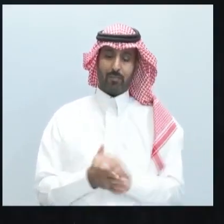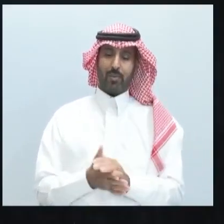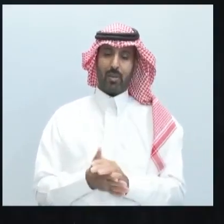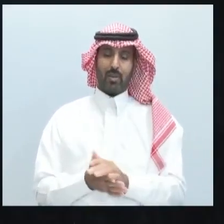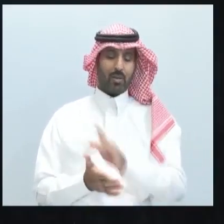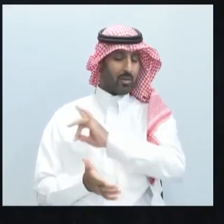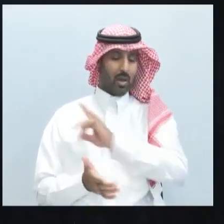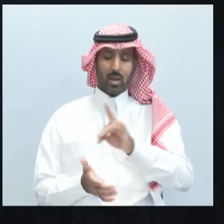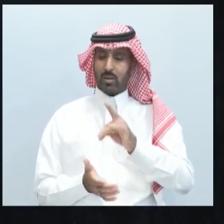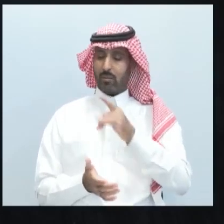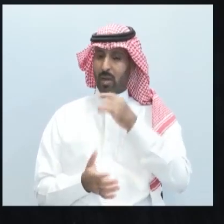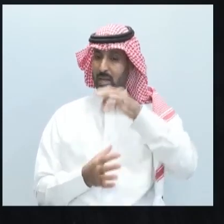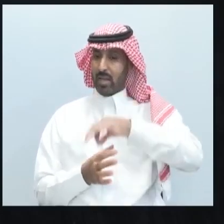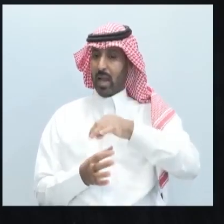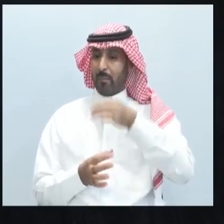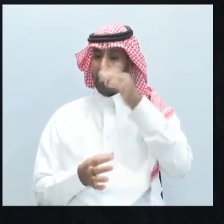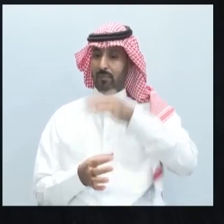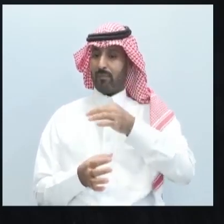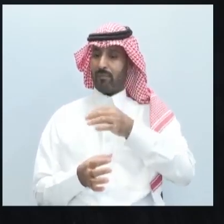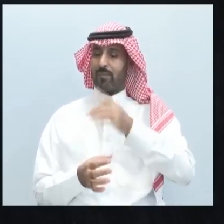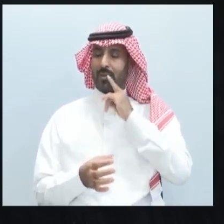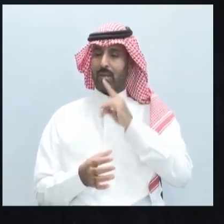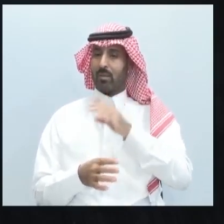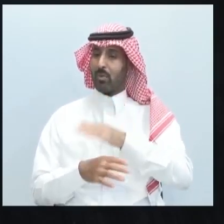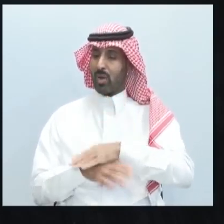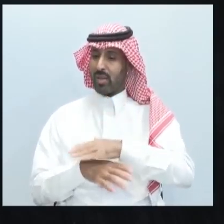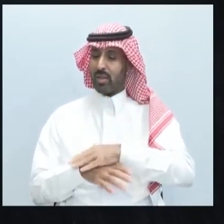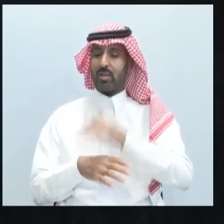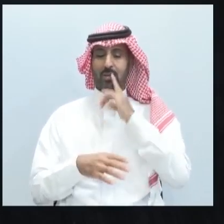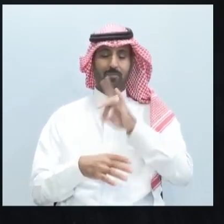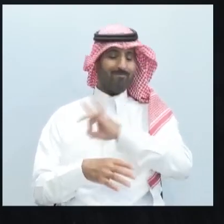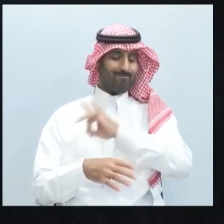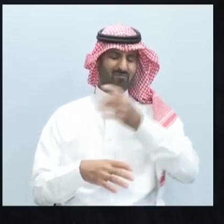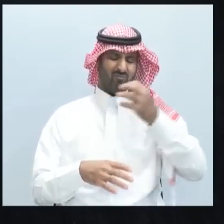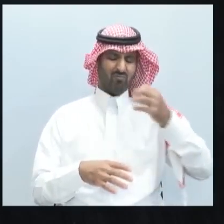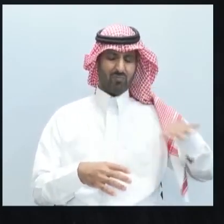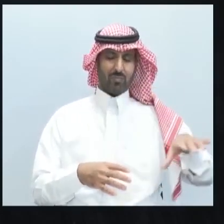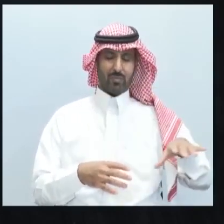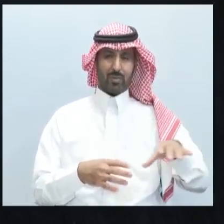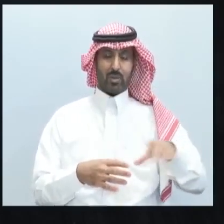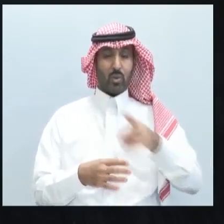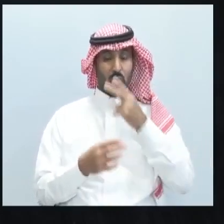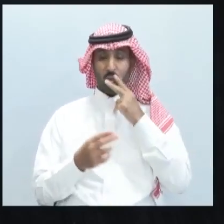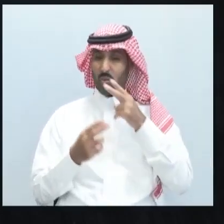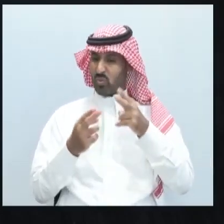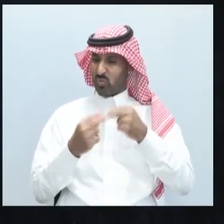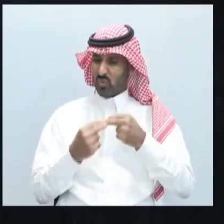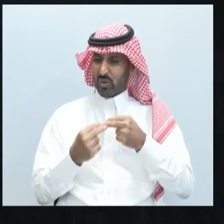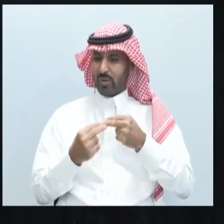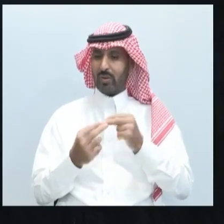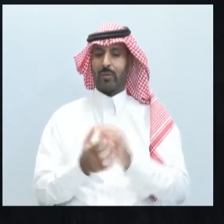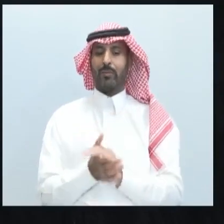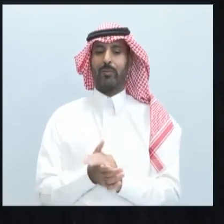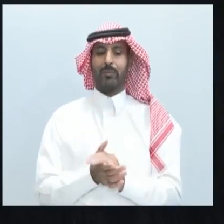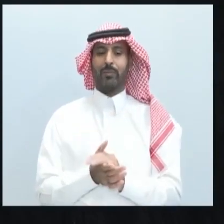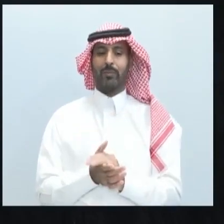but not my cup of tea is a polite way to say that you dislike something or you do not approve.